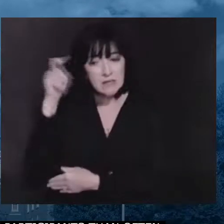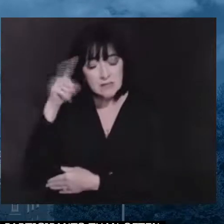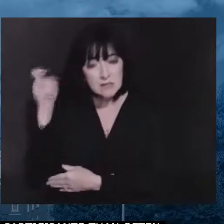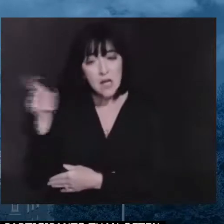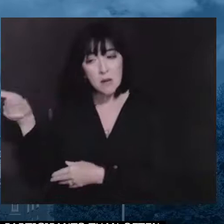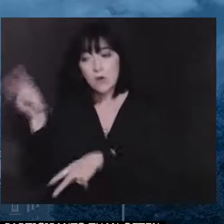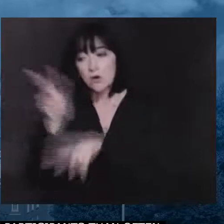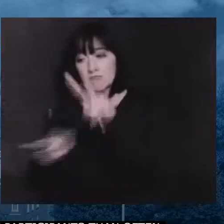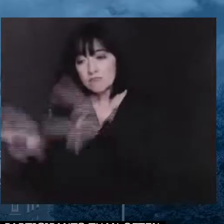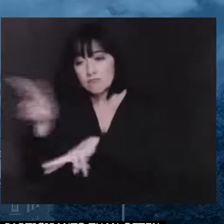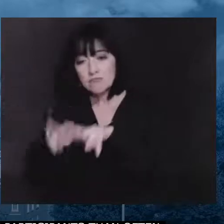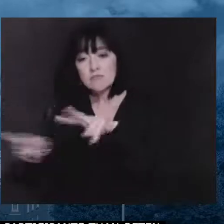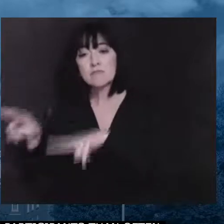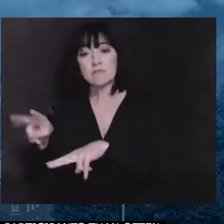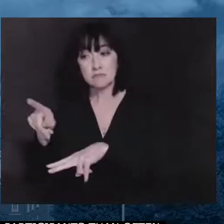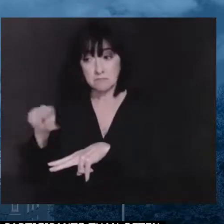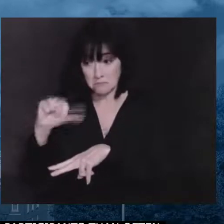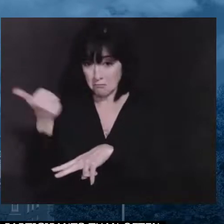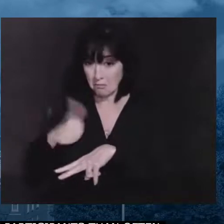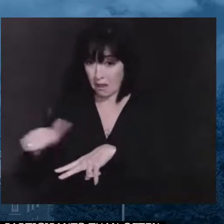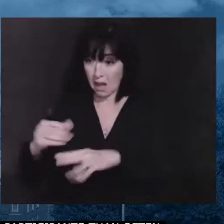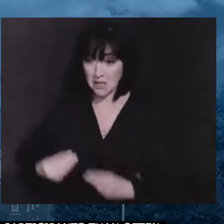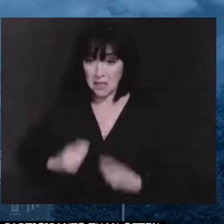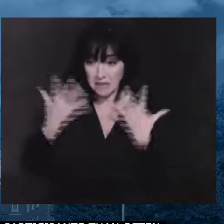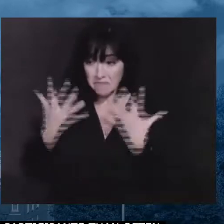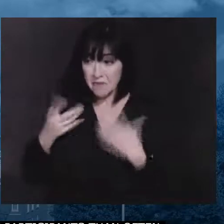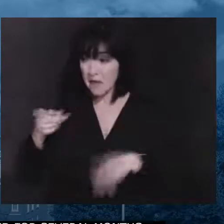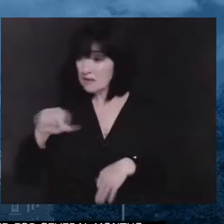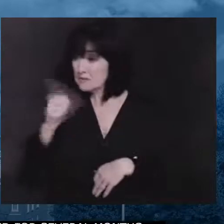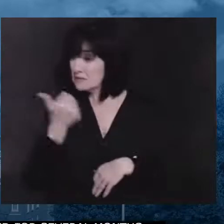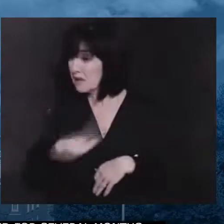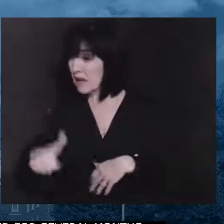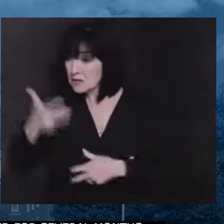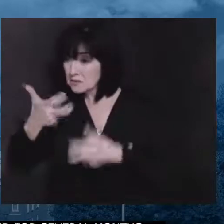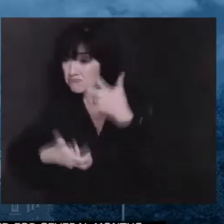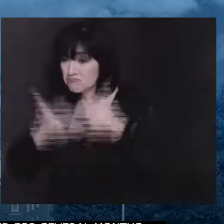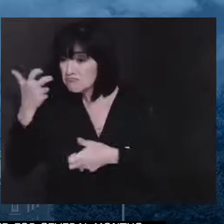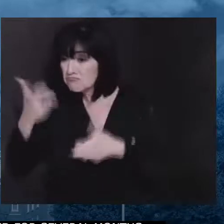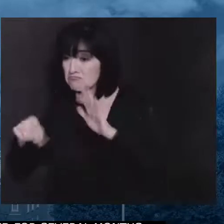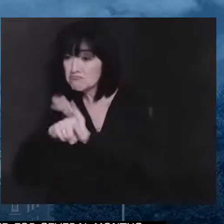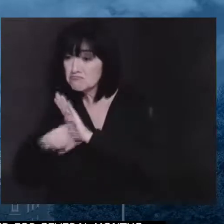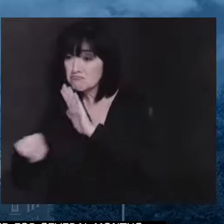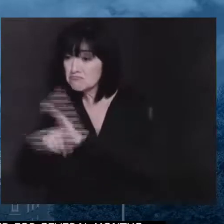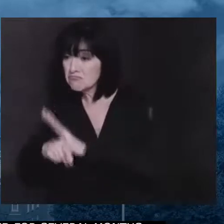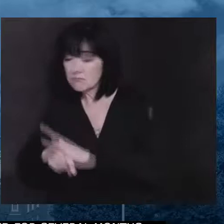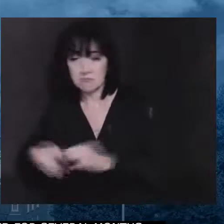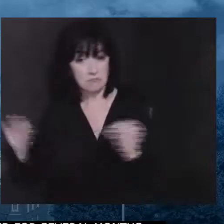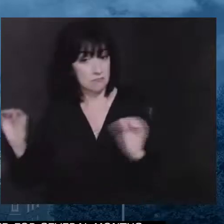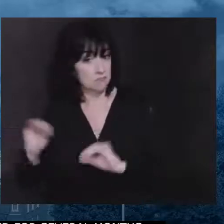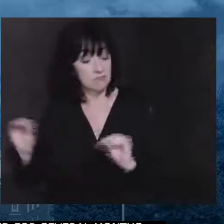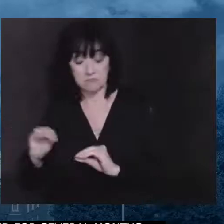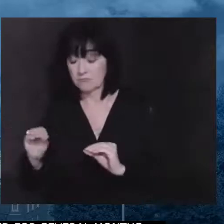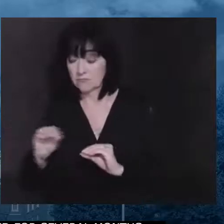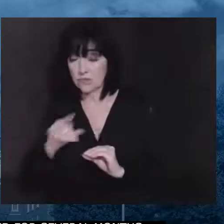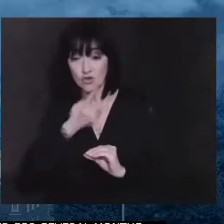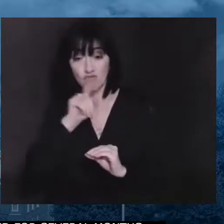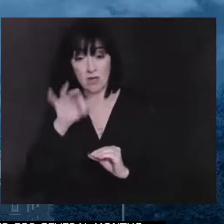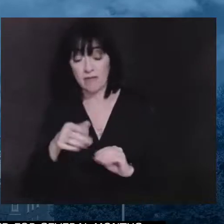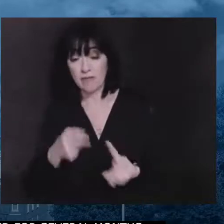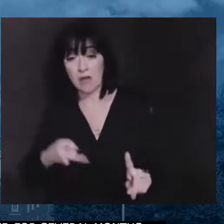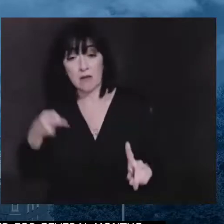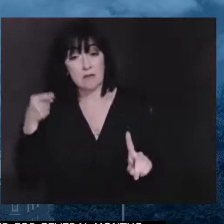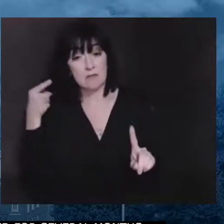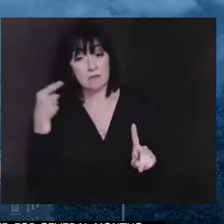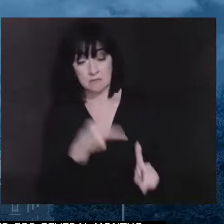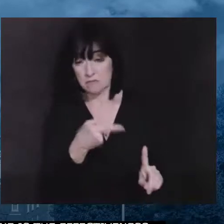side effects. And, bottom line is the effectiveness of this vaccine, it exceeds